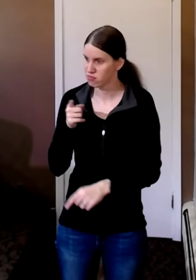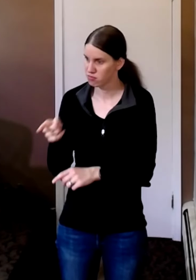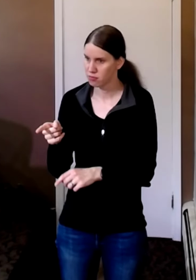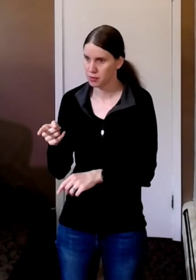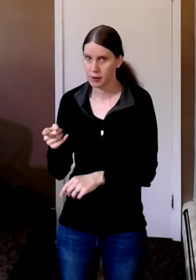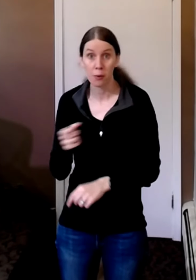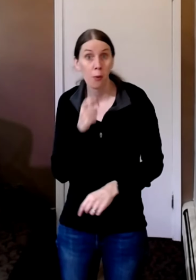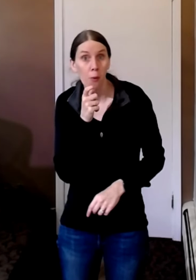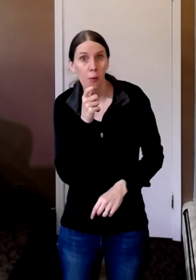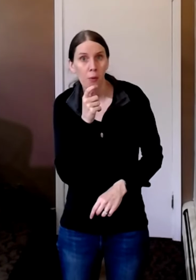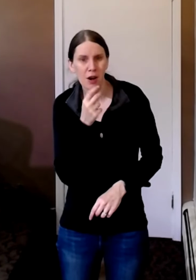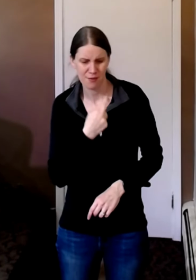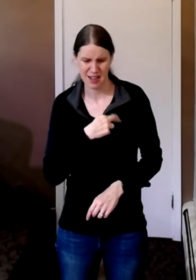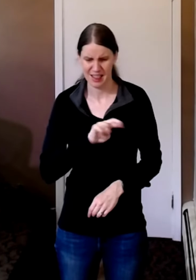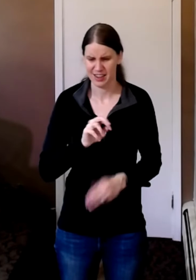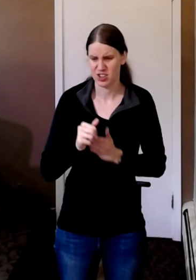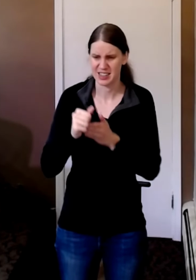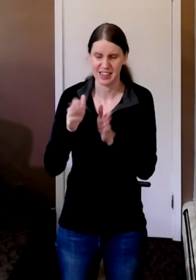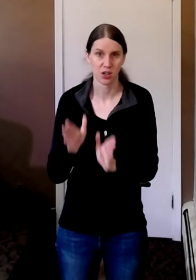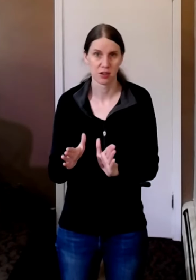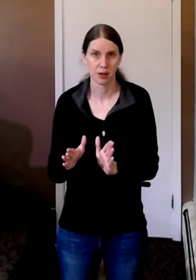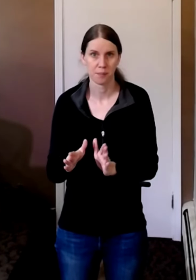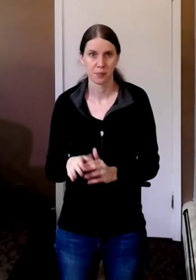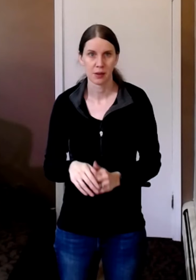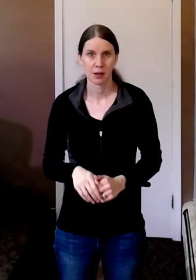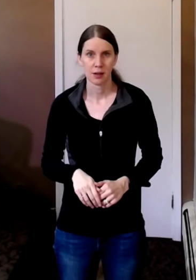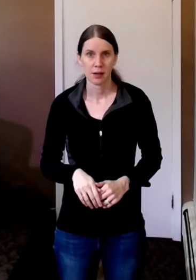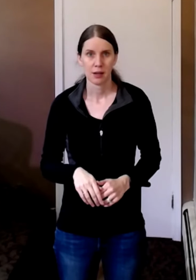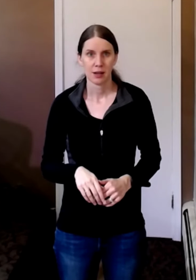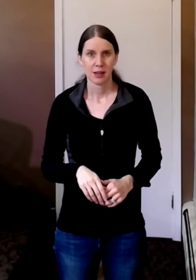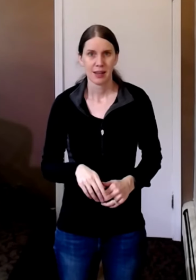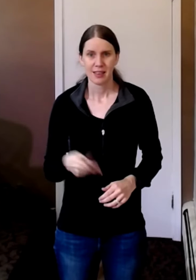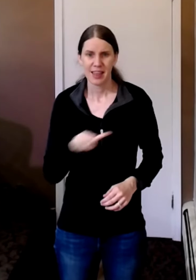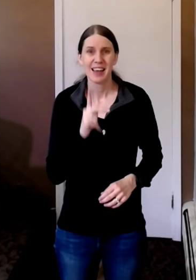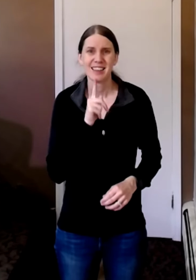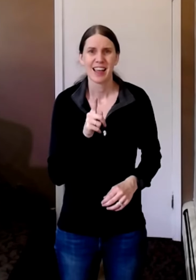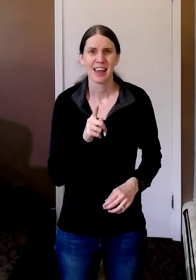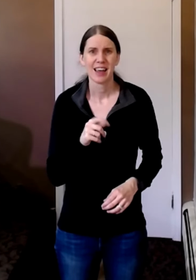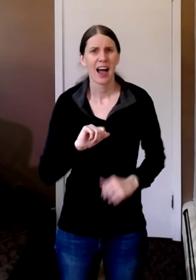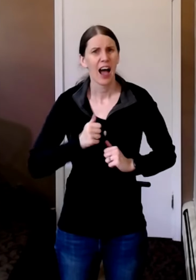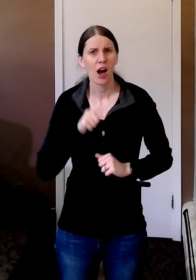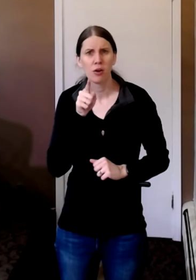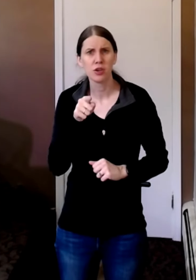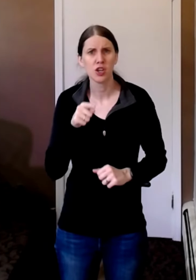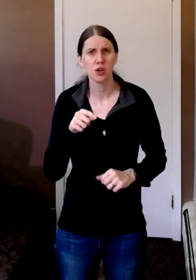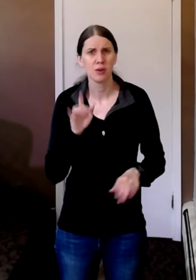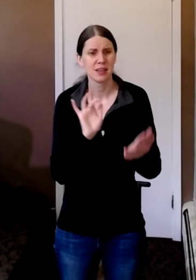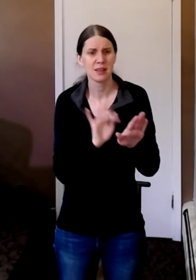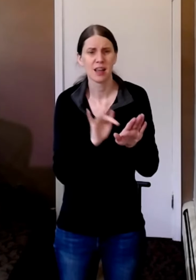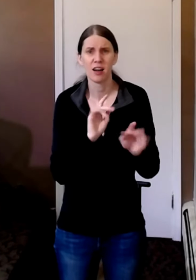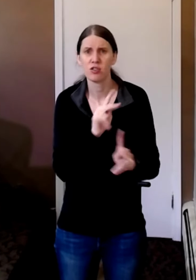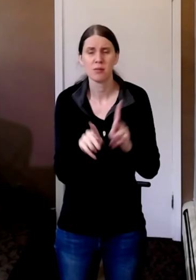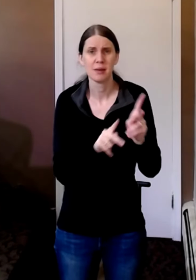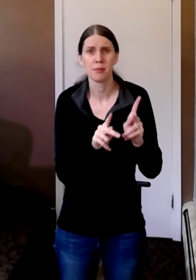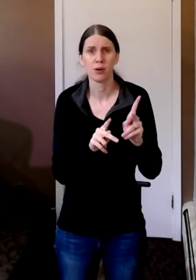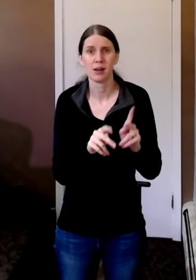leaders. Because he said, how are you going to reach these people if you won't even talk to them? You'll cross the